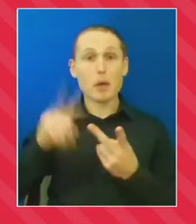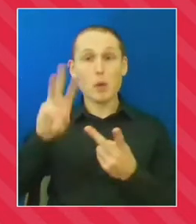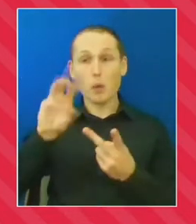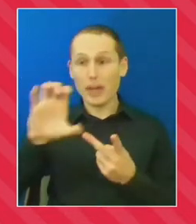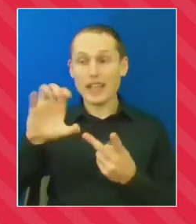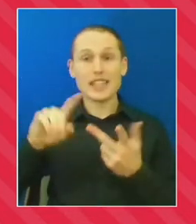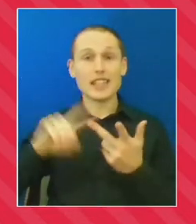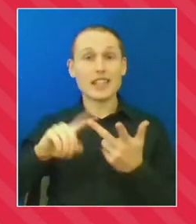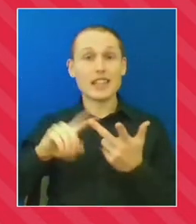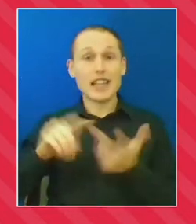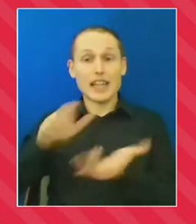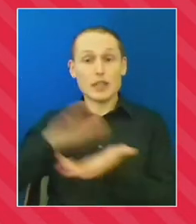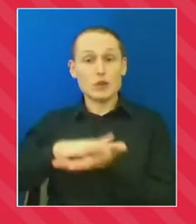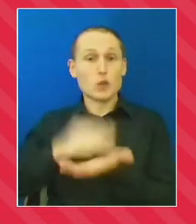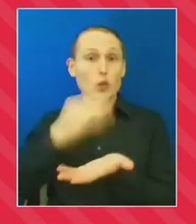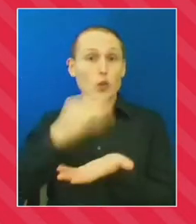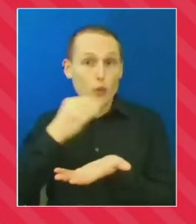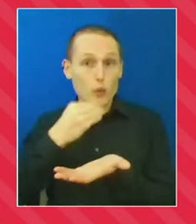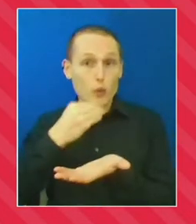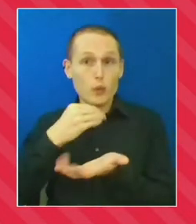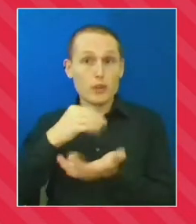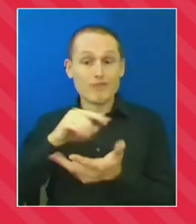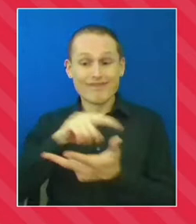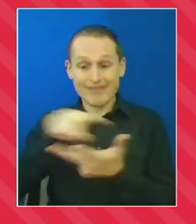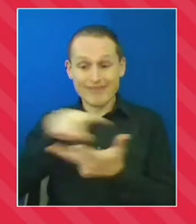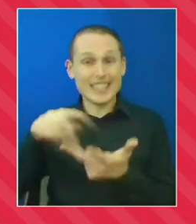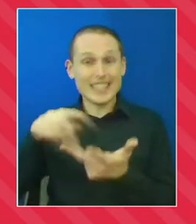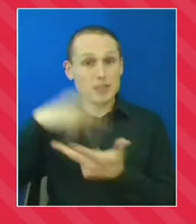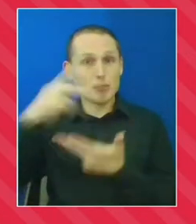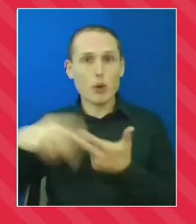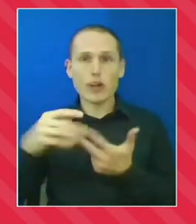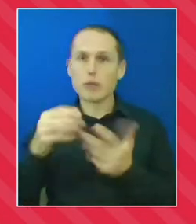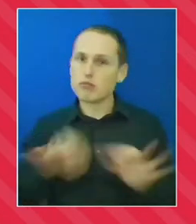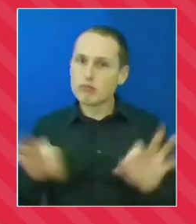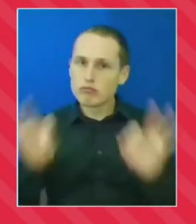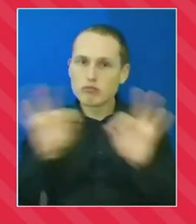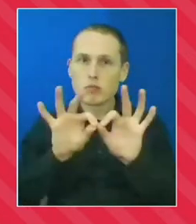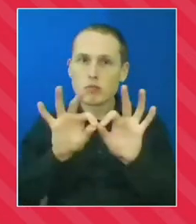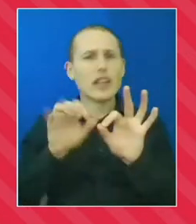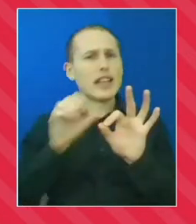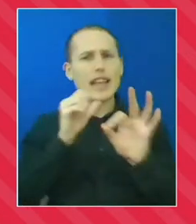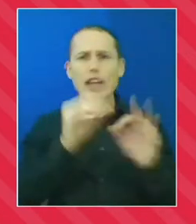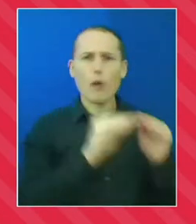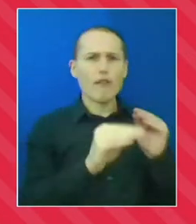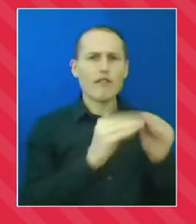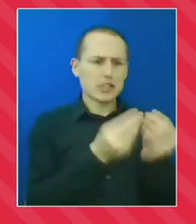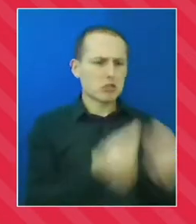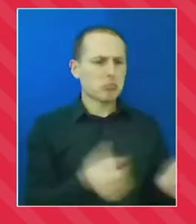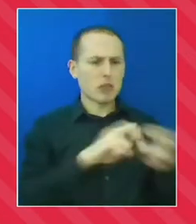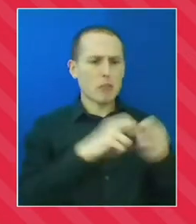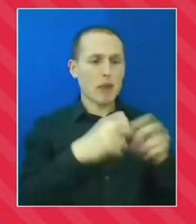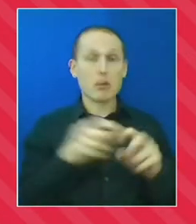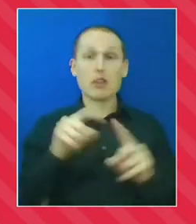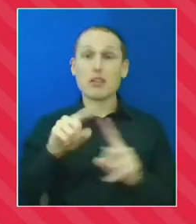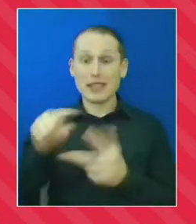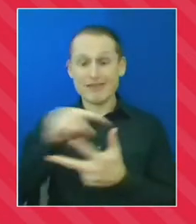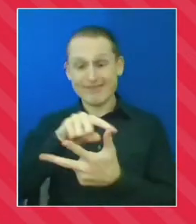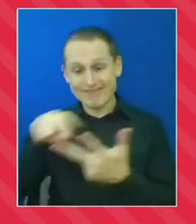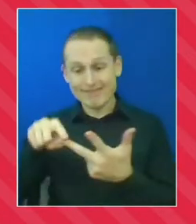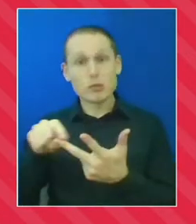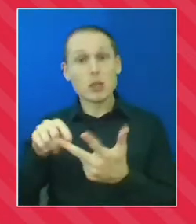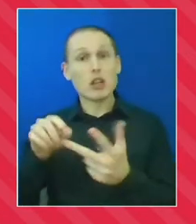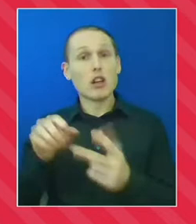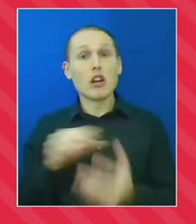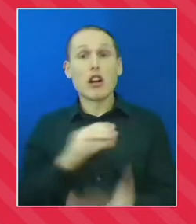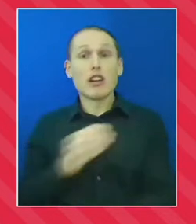meals. These programs matter. They are not necessarily gonna fix the problem, but they are one of our most powerful tools to help families